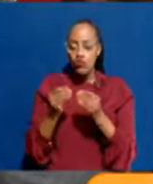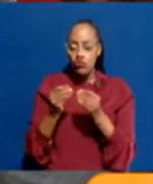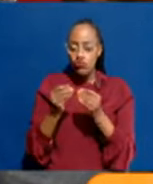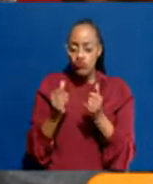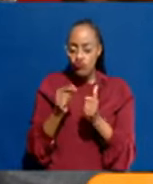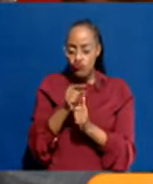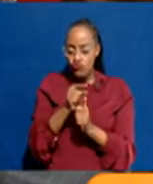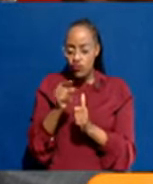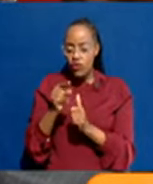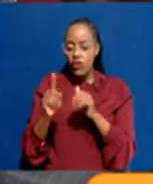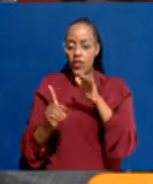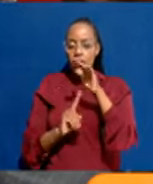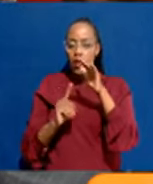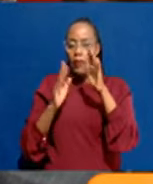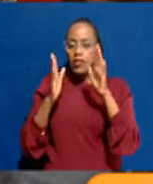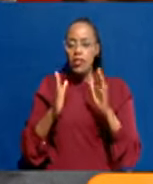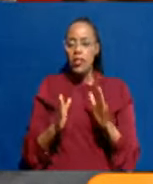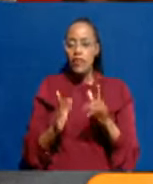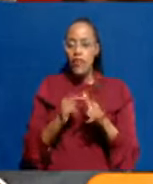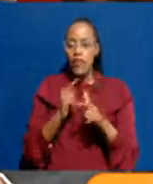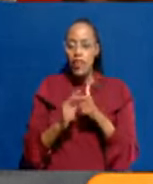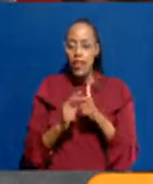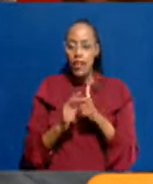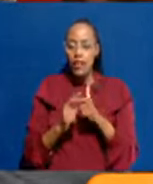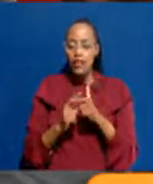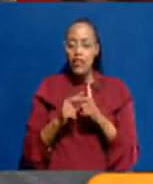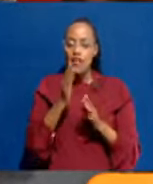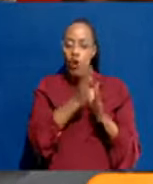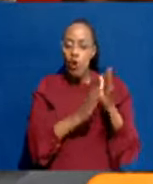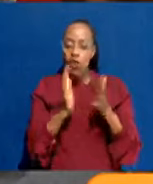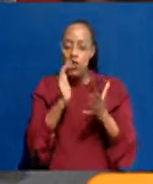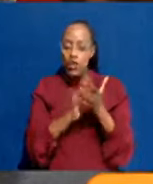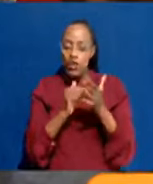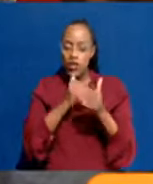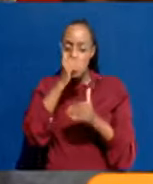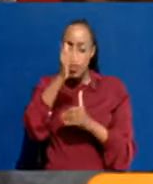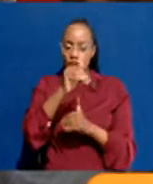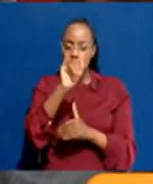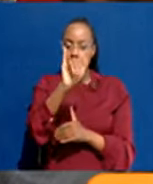cabinet and reorganize it after that.